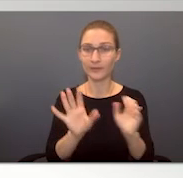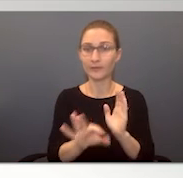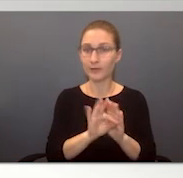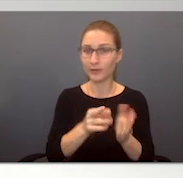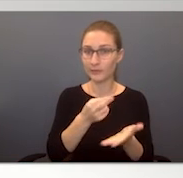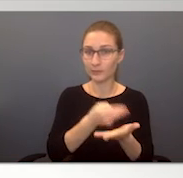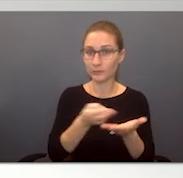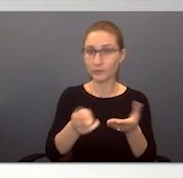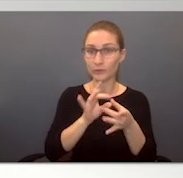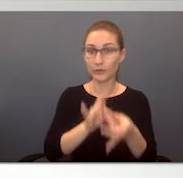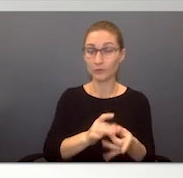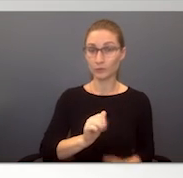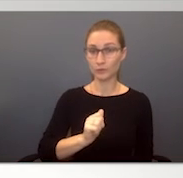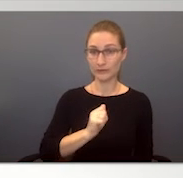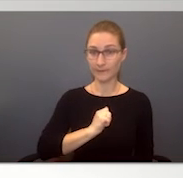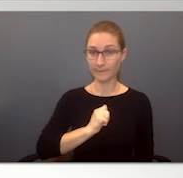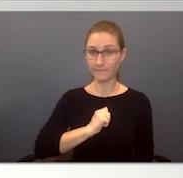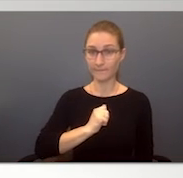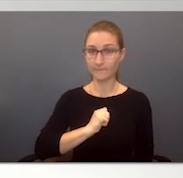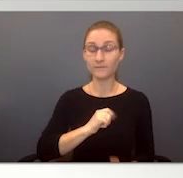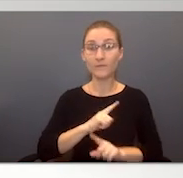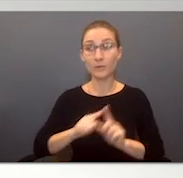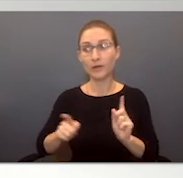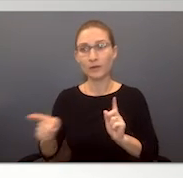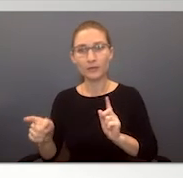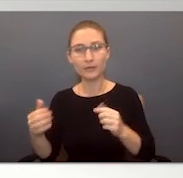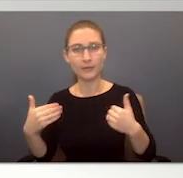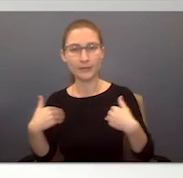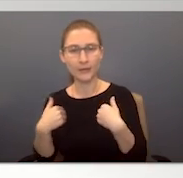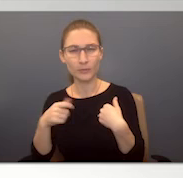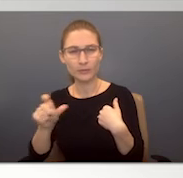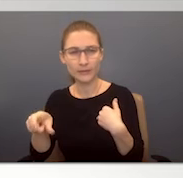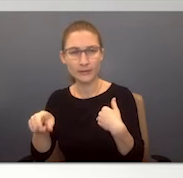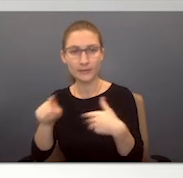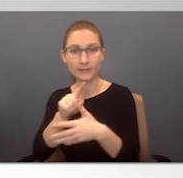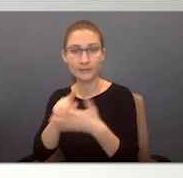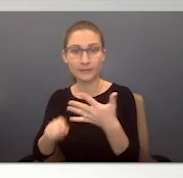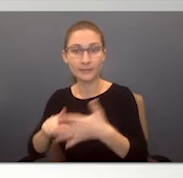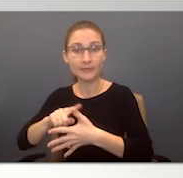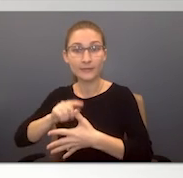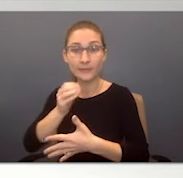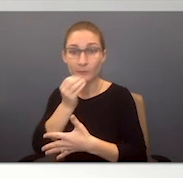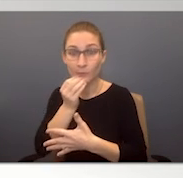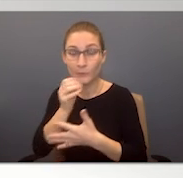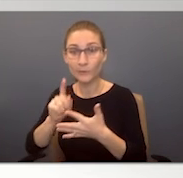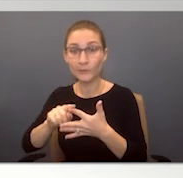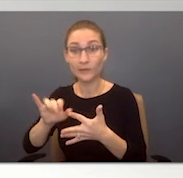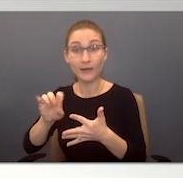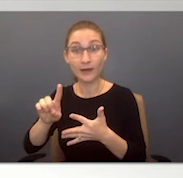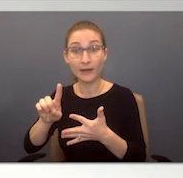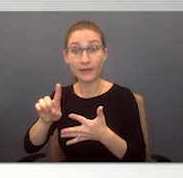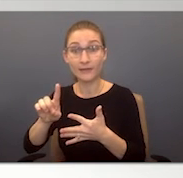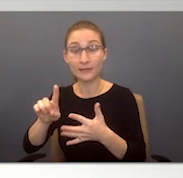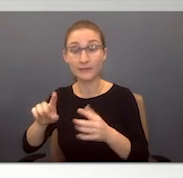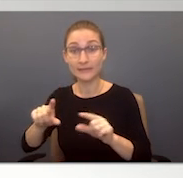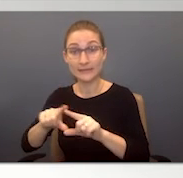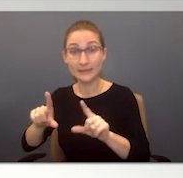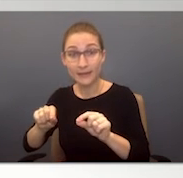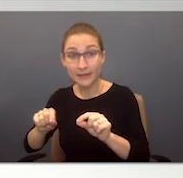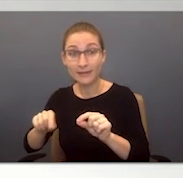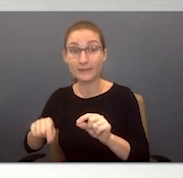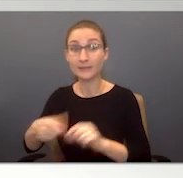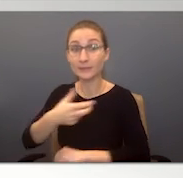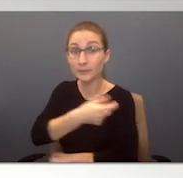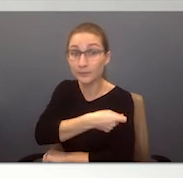and in a little bit I give you resources, but we can find resources for us. What do the service animals need? They need food, they need their